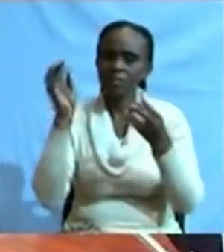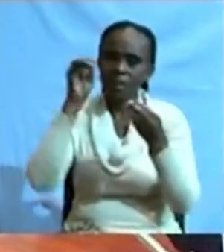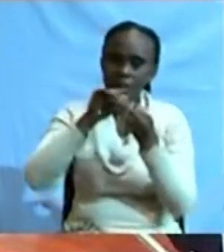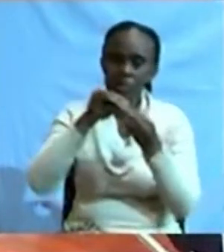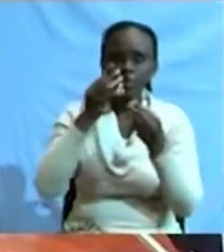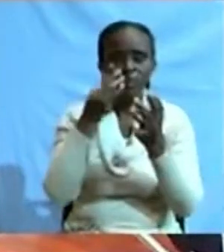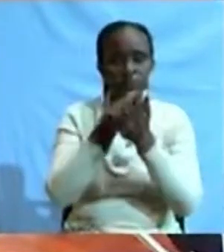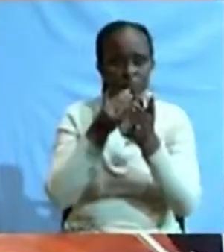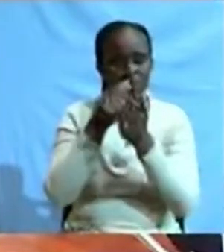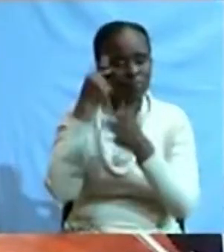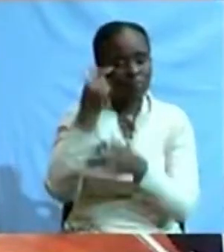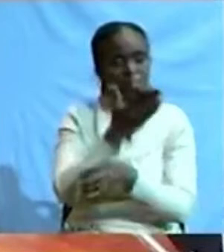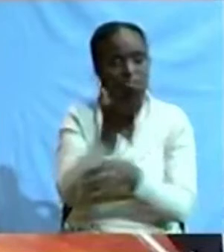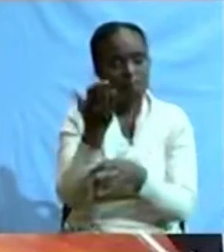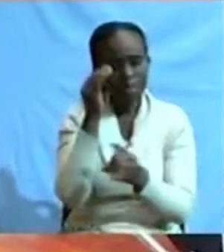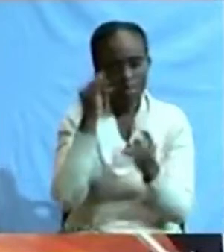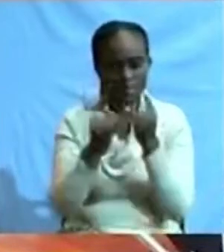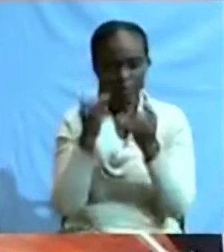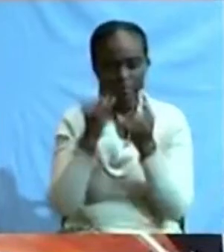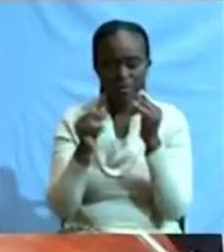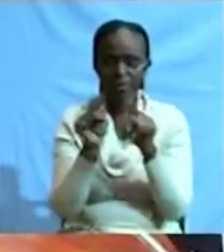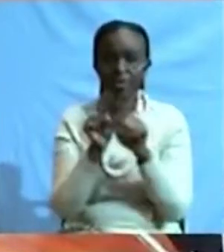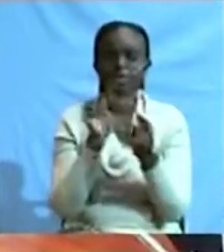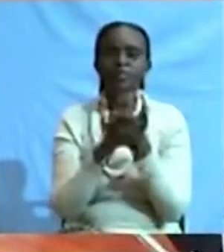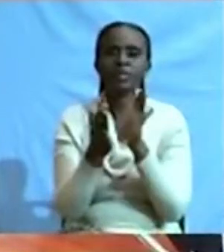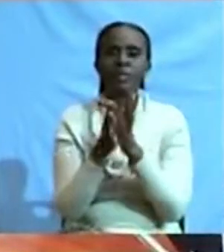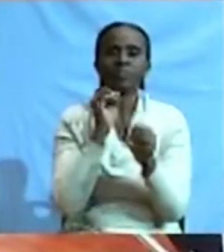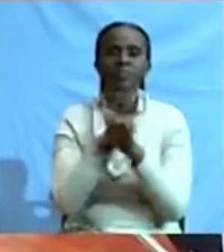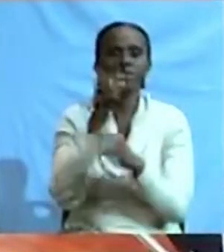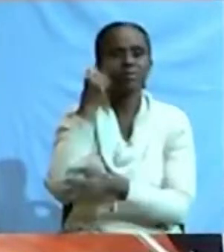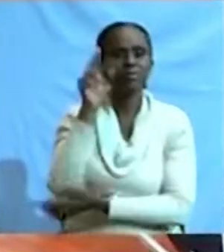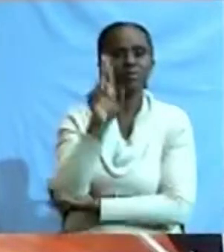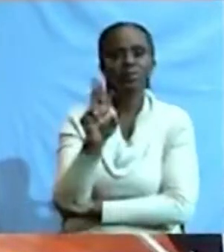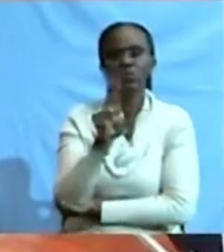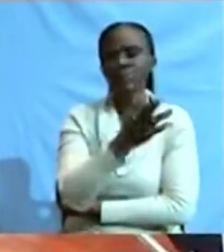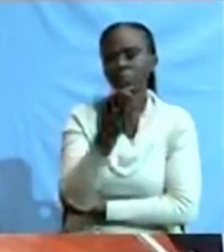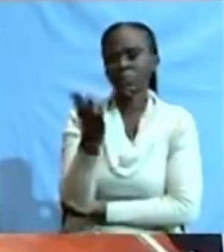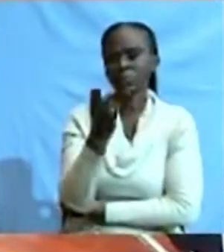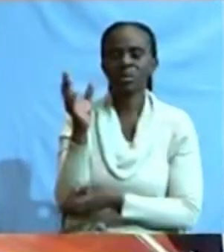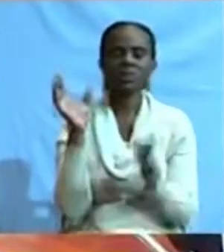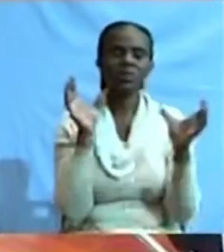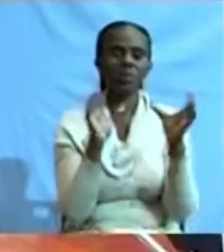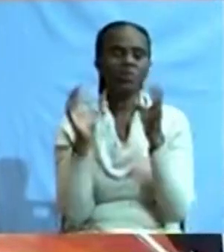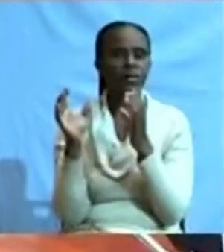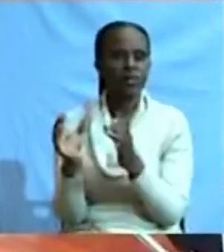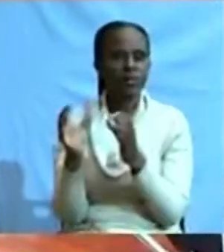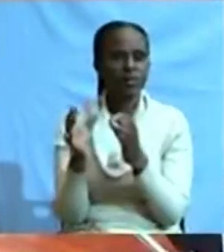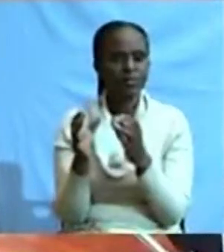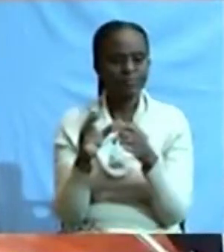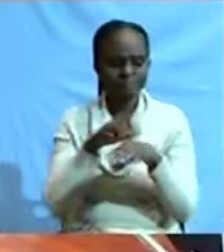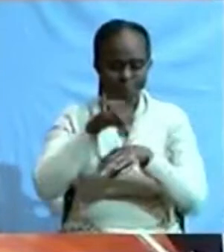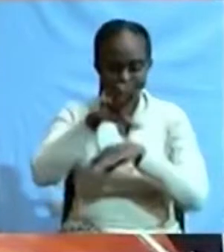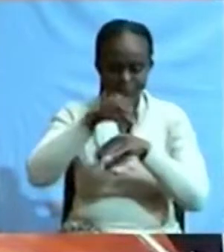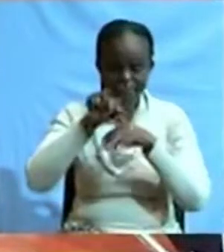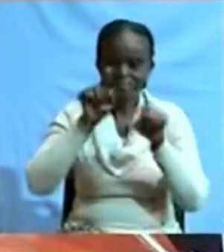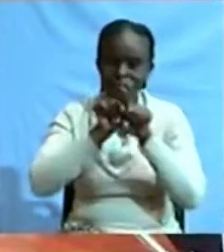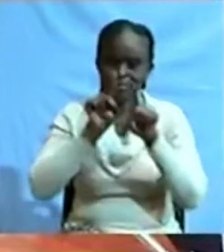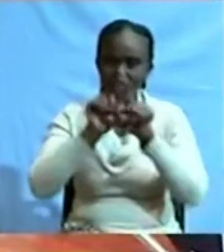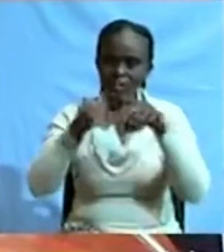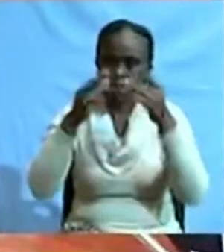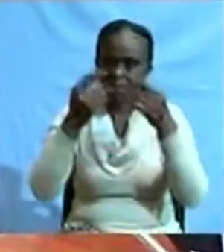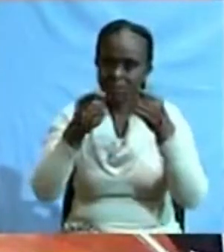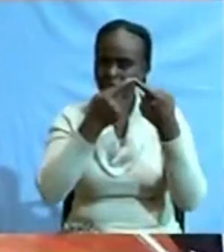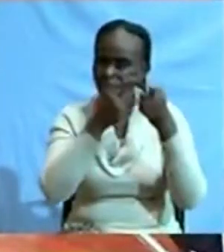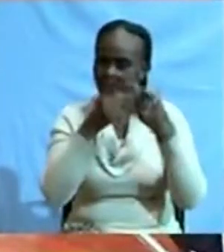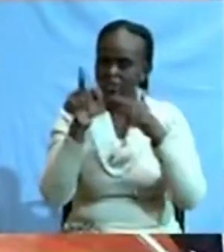funding for them to be completed and become ready for use by the community. Advice has also been given to